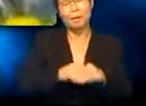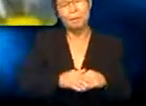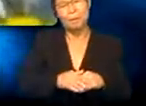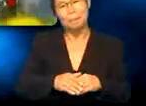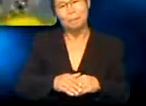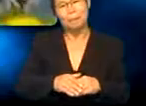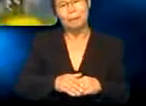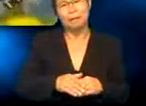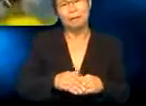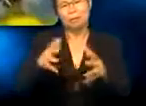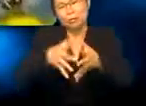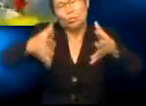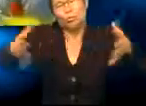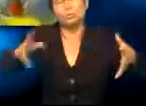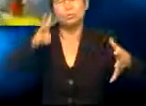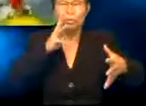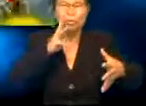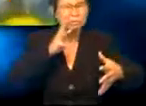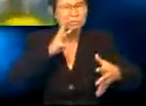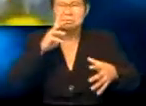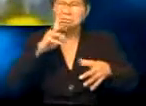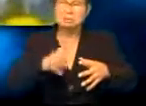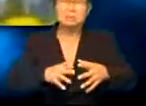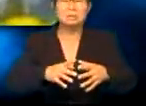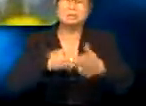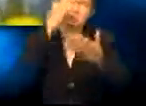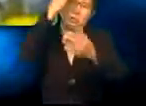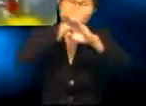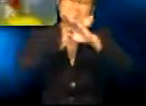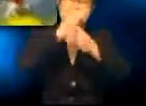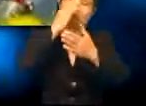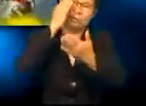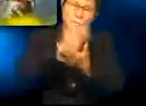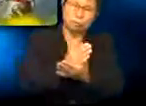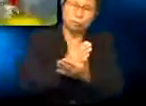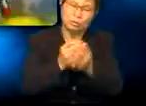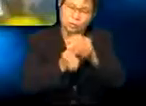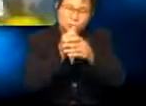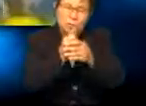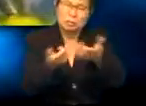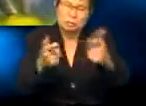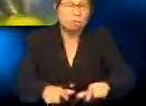However, too much water might also prevent germination from taking place.